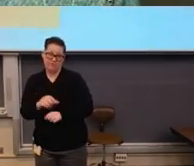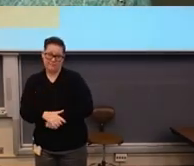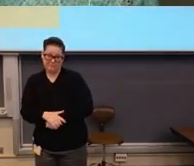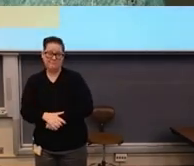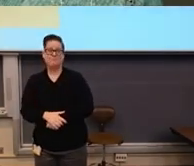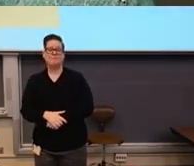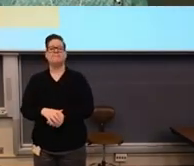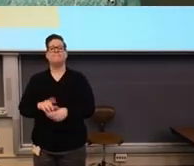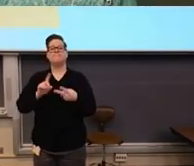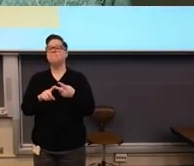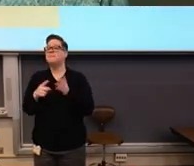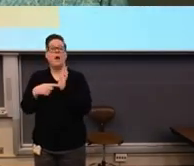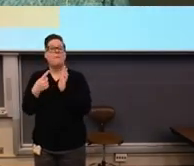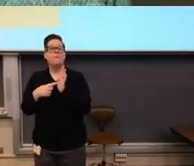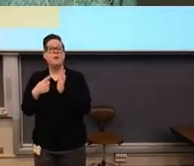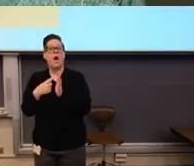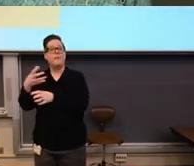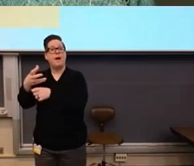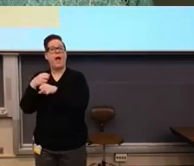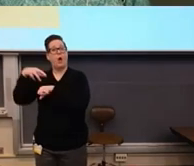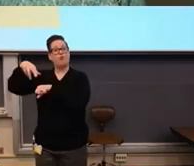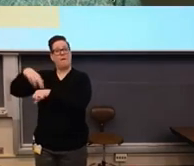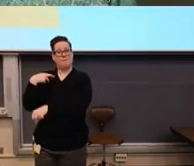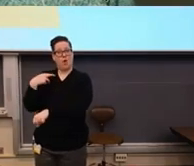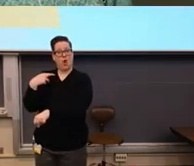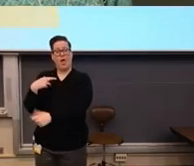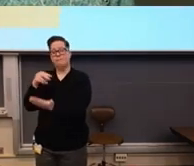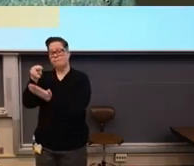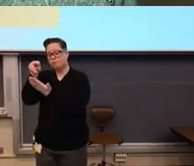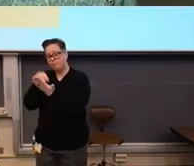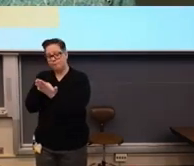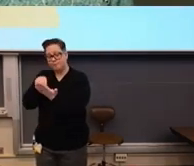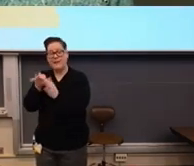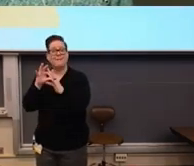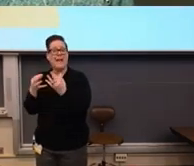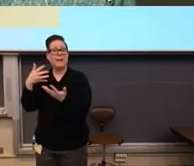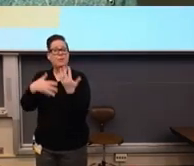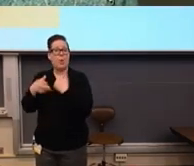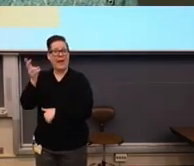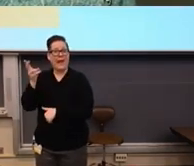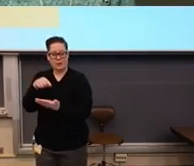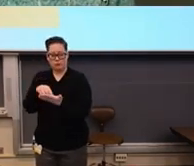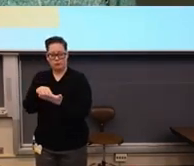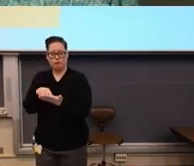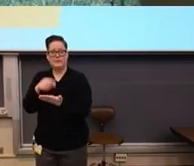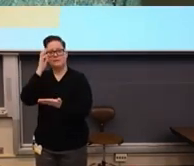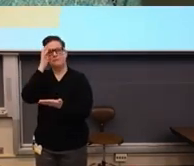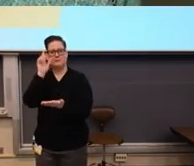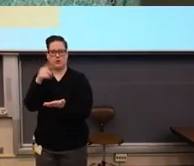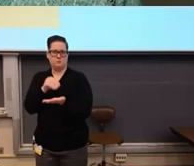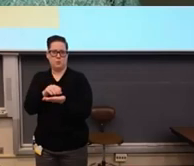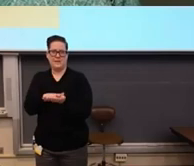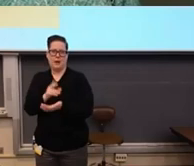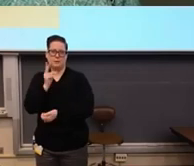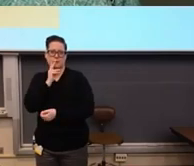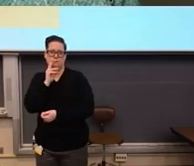Sometimes when we get referrals, we'll notice that when we look at the family and social history, what we get is smoking status. Family history